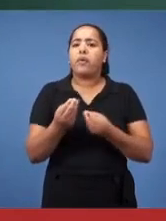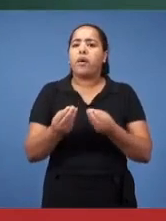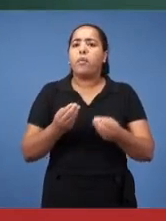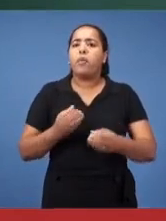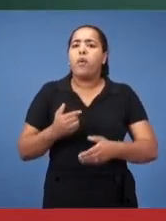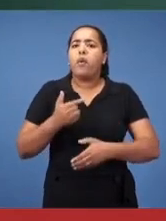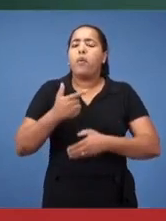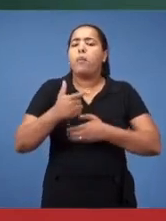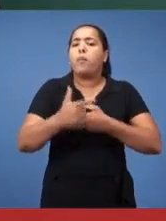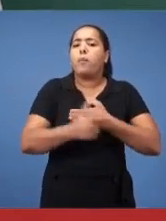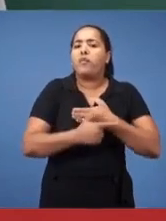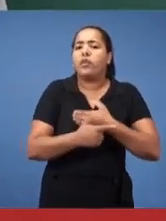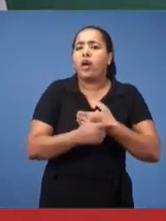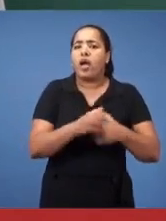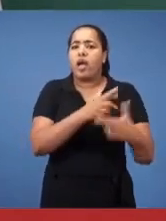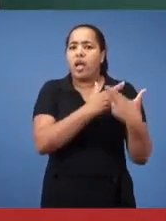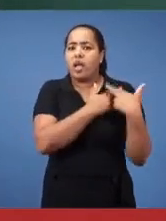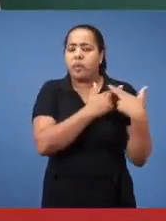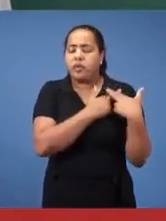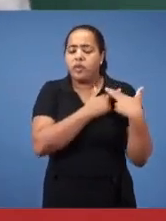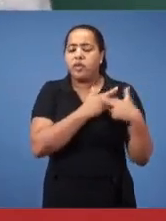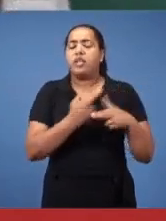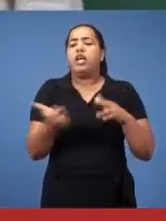we will live in function of this